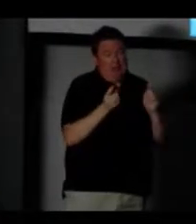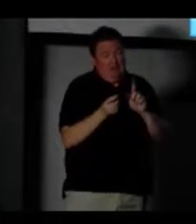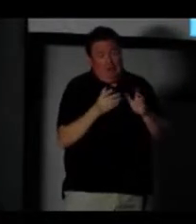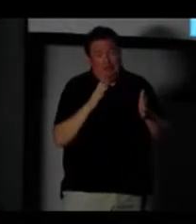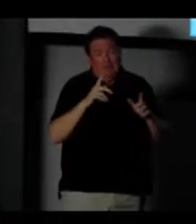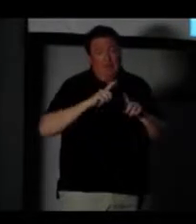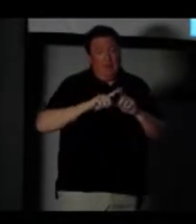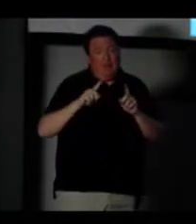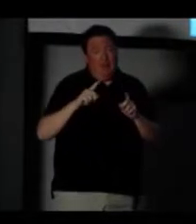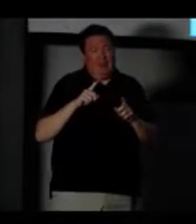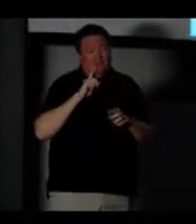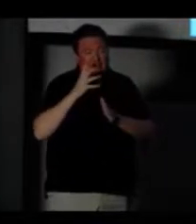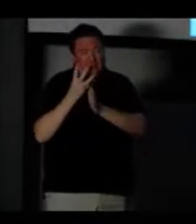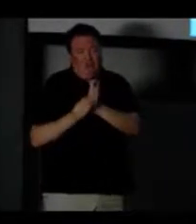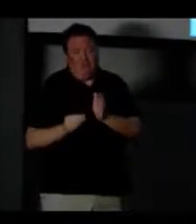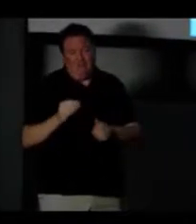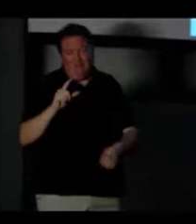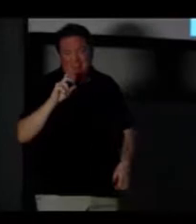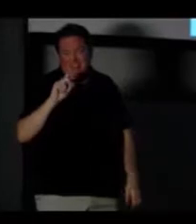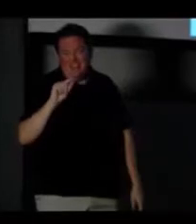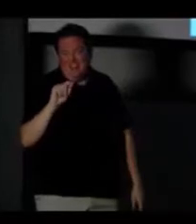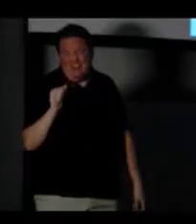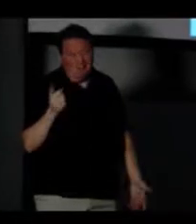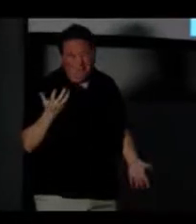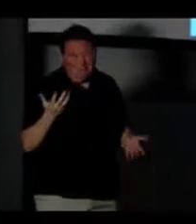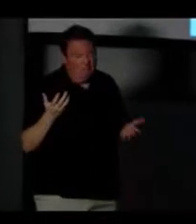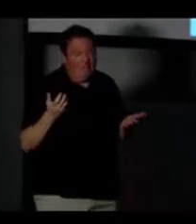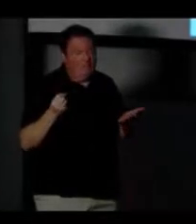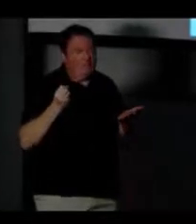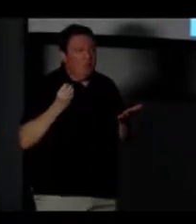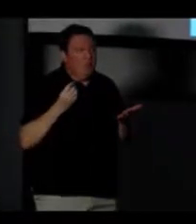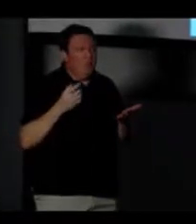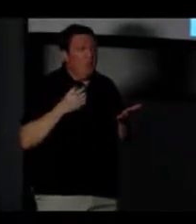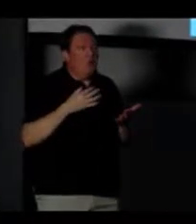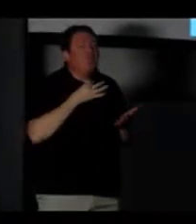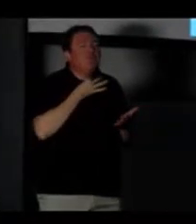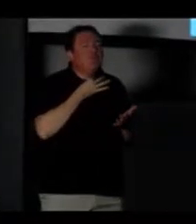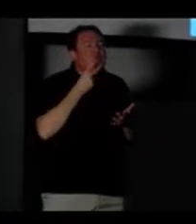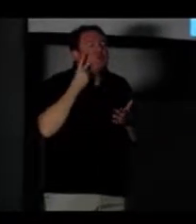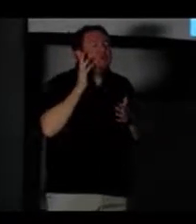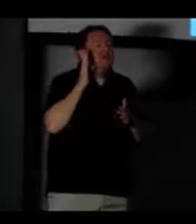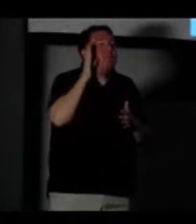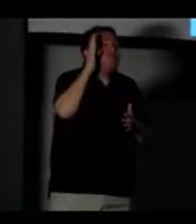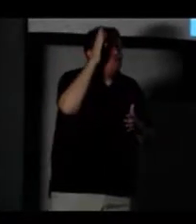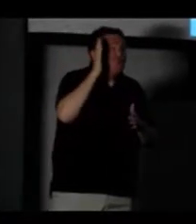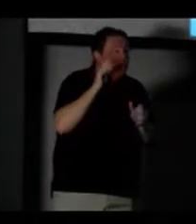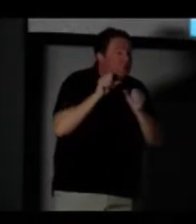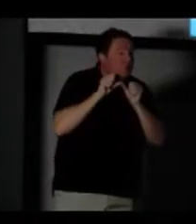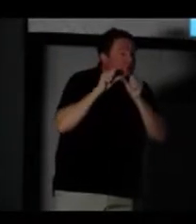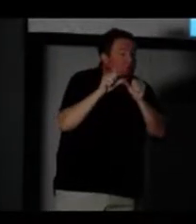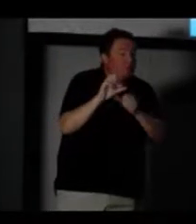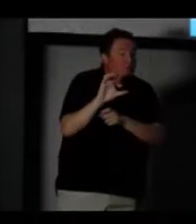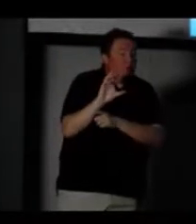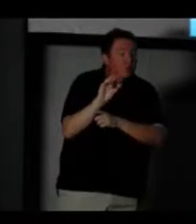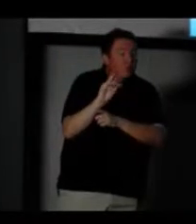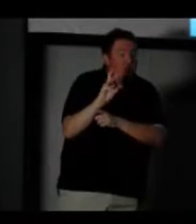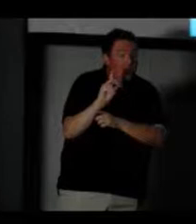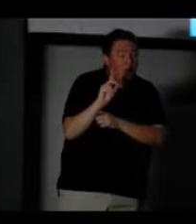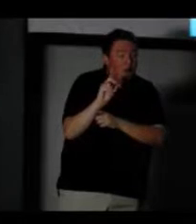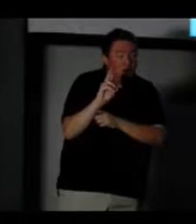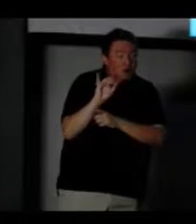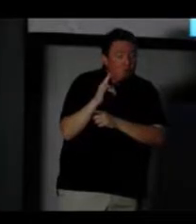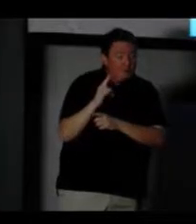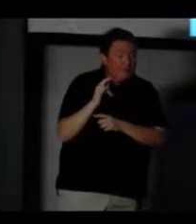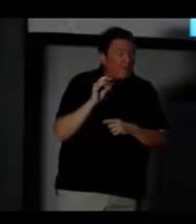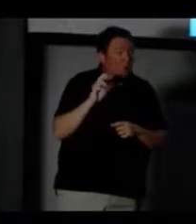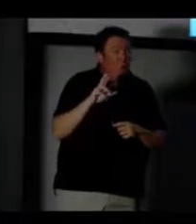moment. I'll be interested to see whether crowdsourcing remains a way of engaging people primarily, or becomes a really high